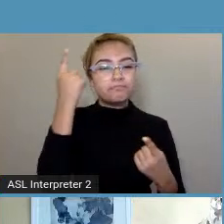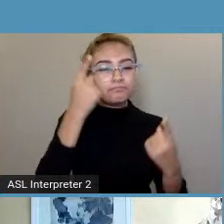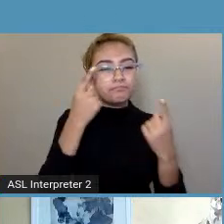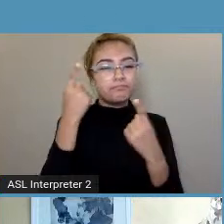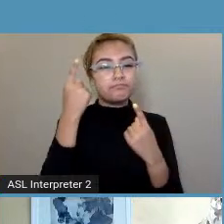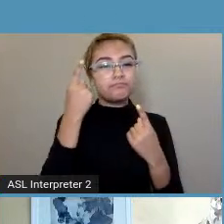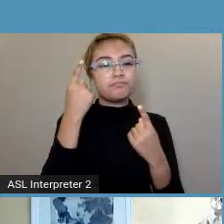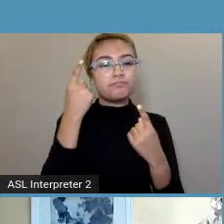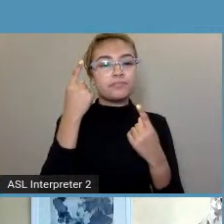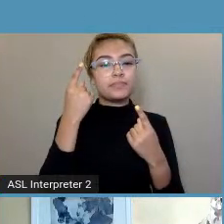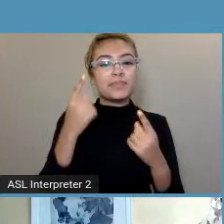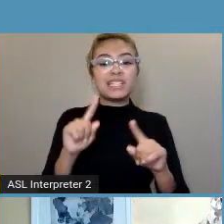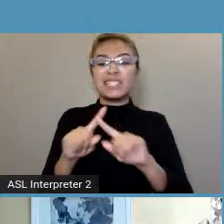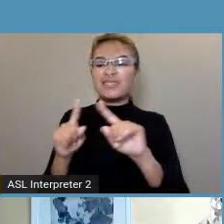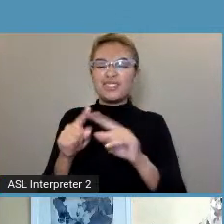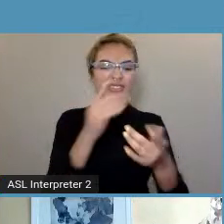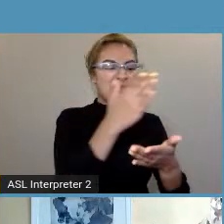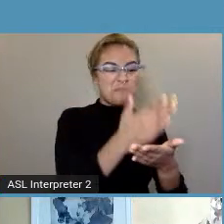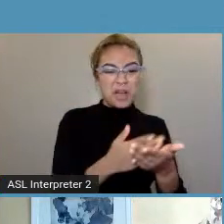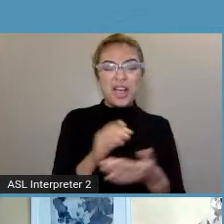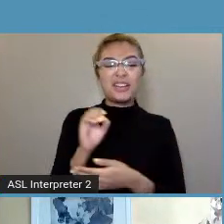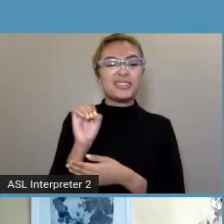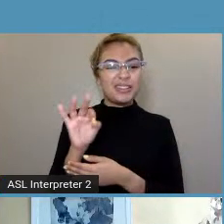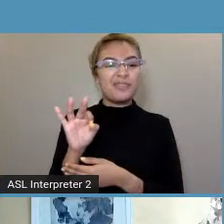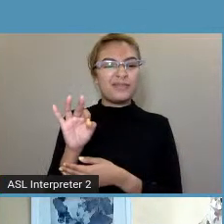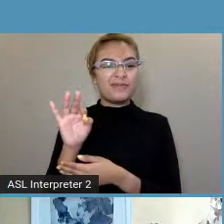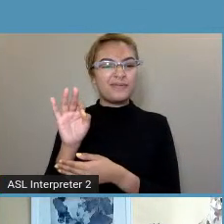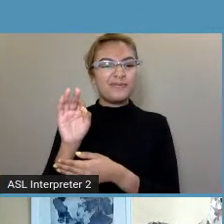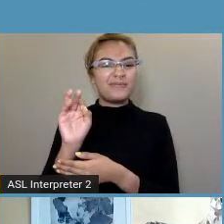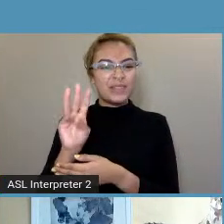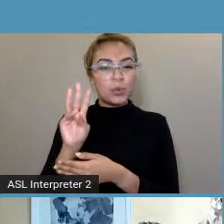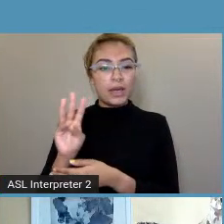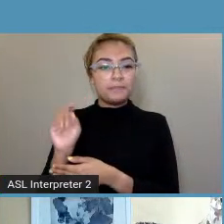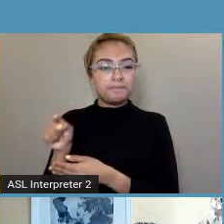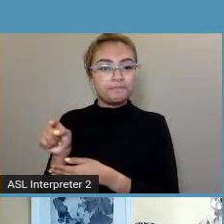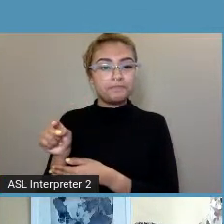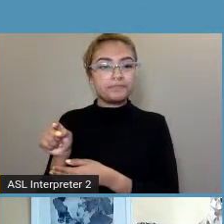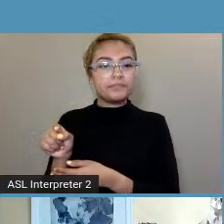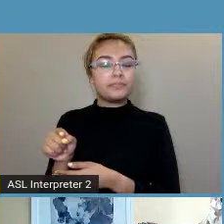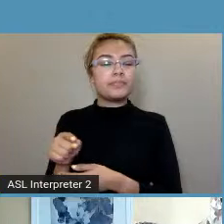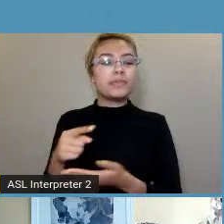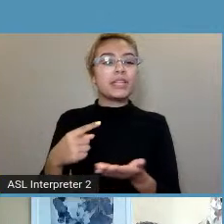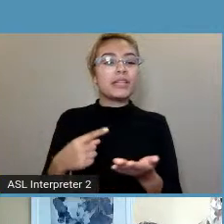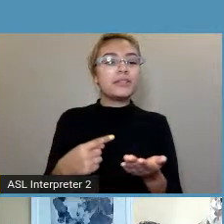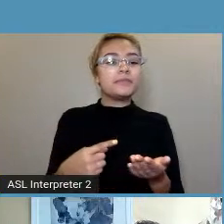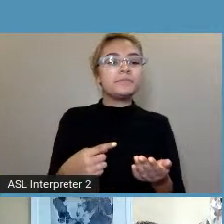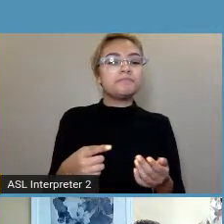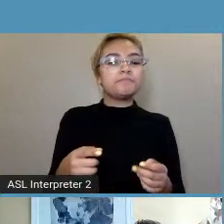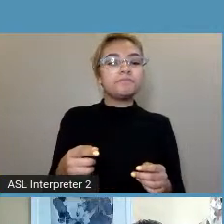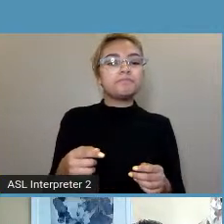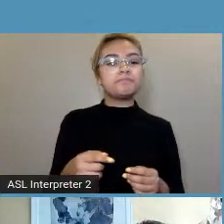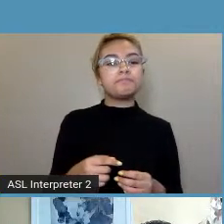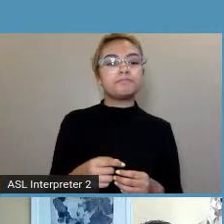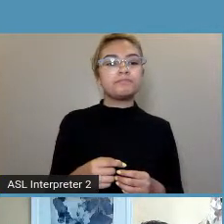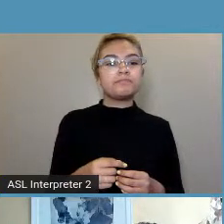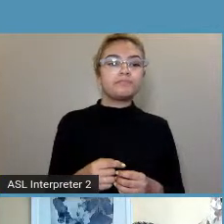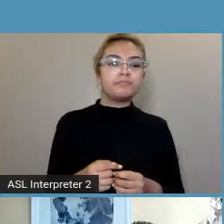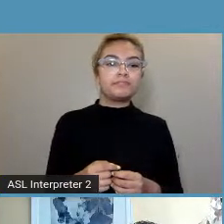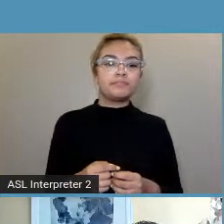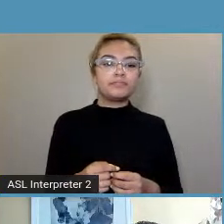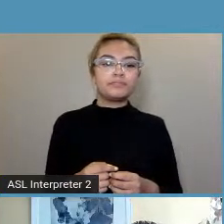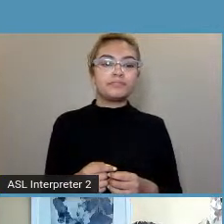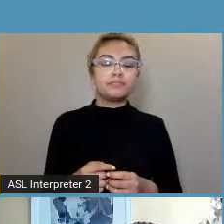thinking about different elements of a website, especially times when I'm thinking about like, oh, this would be really cool if I could